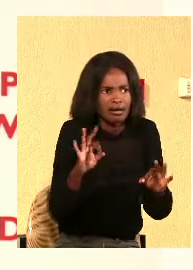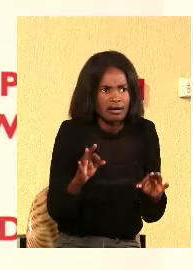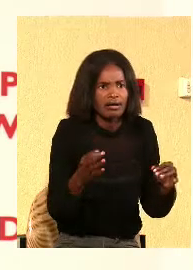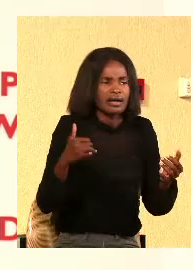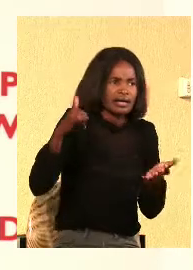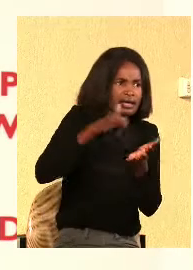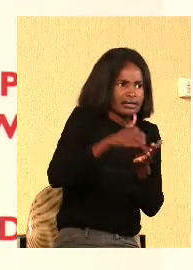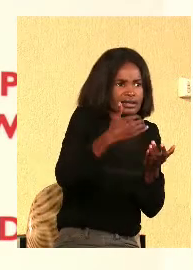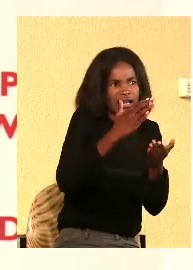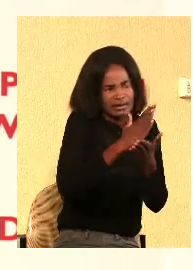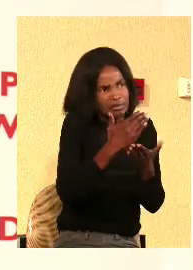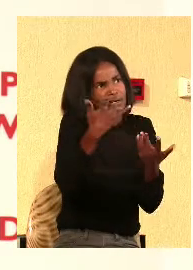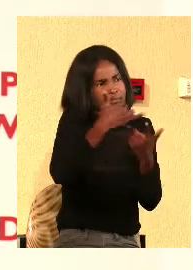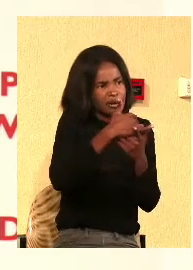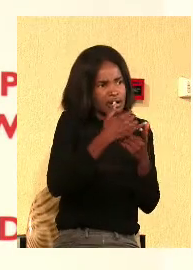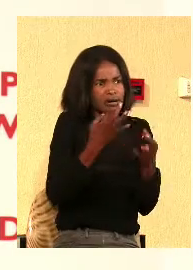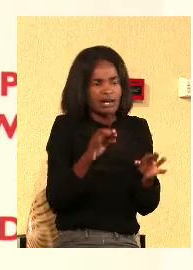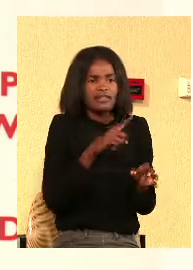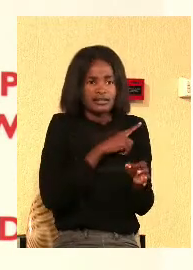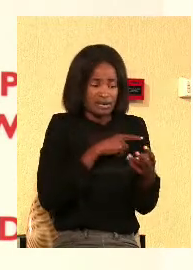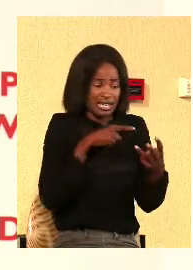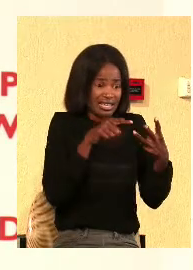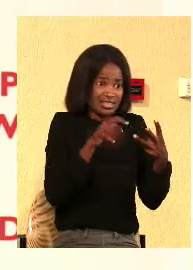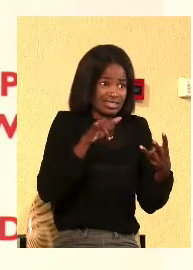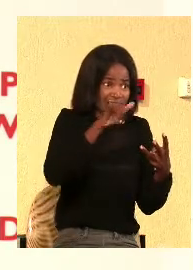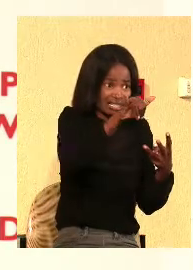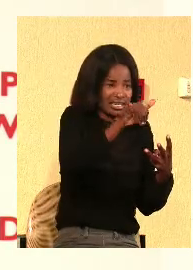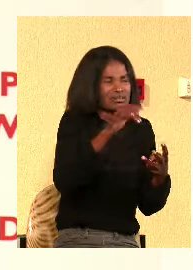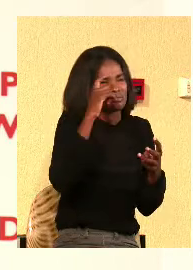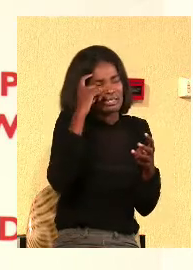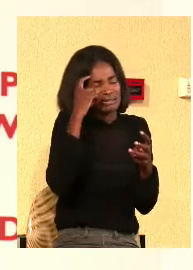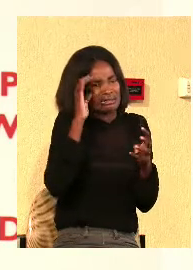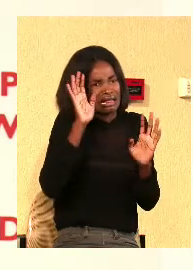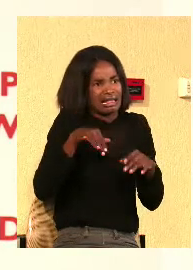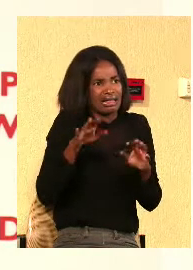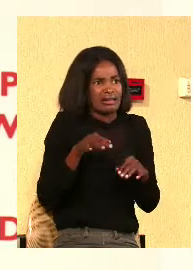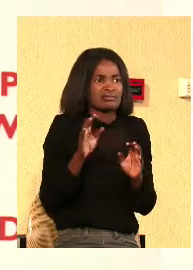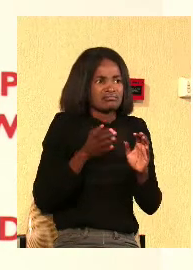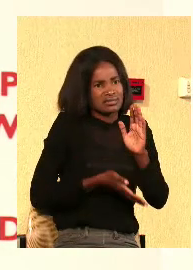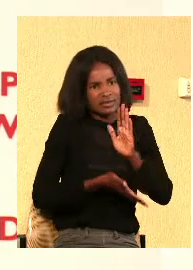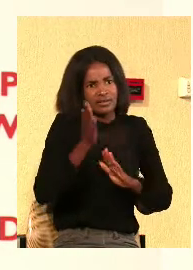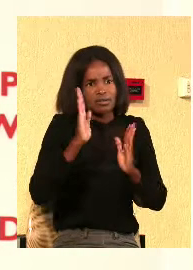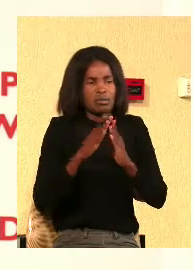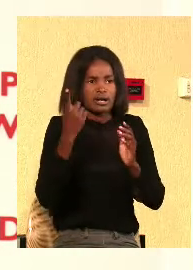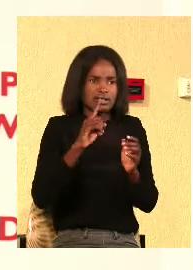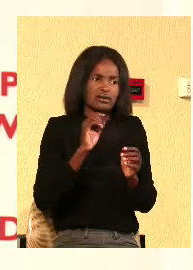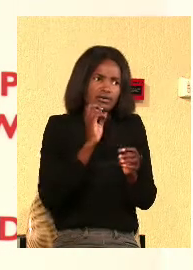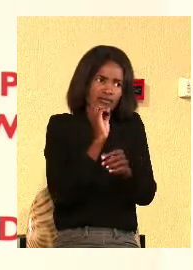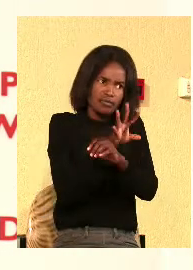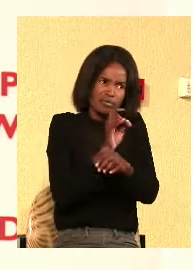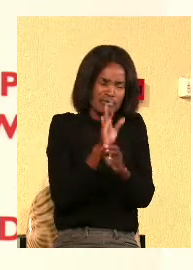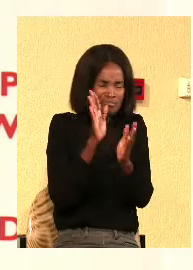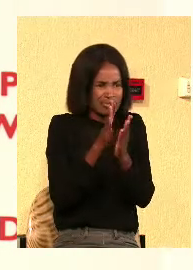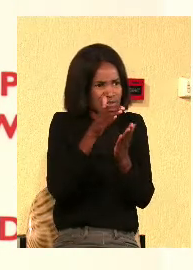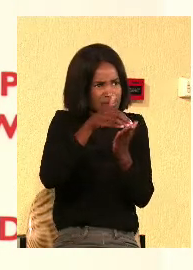of community transmission. And we need to be aggressive in testing and trying to see if we pick these cases up. I hope I answer